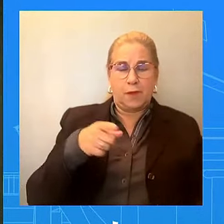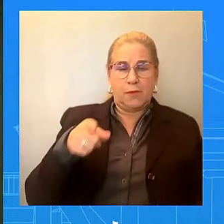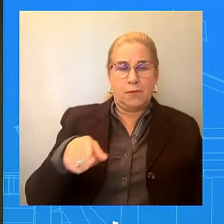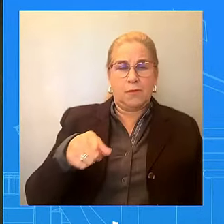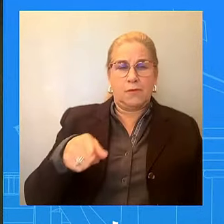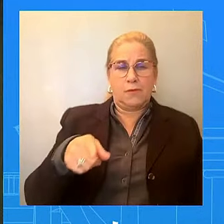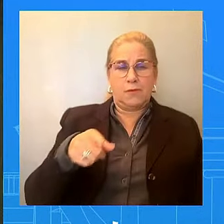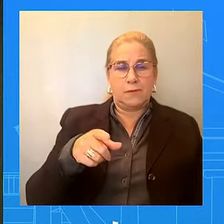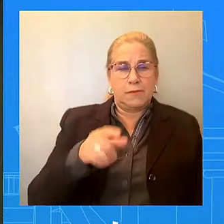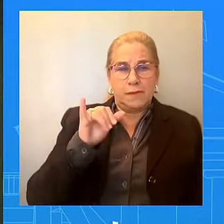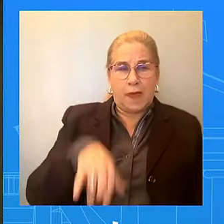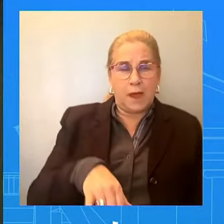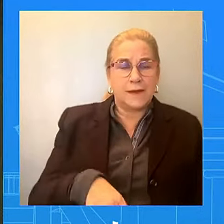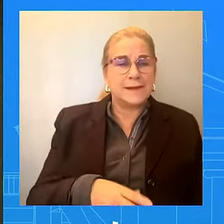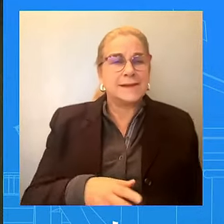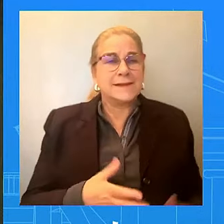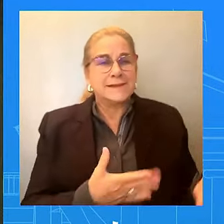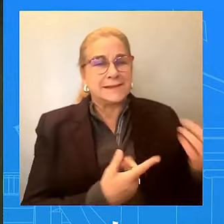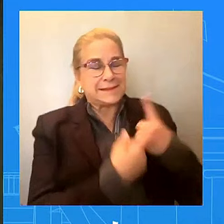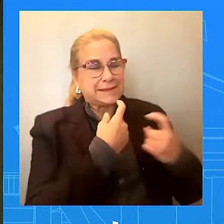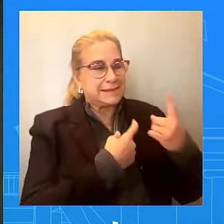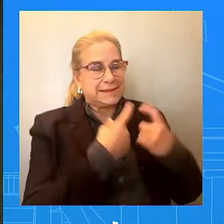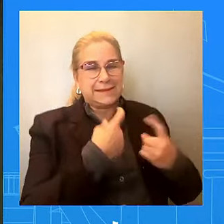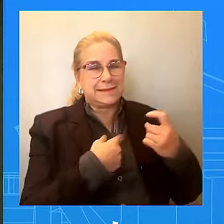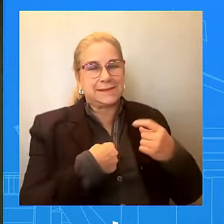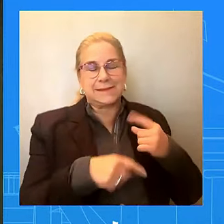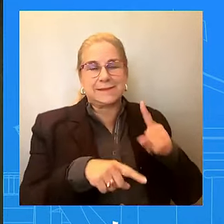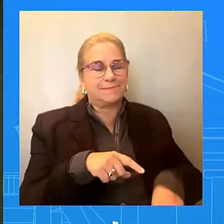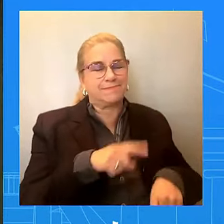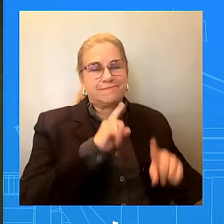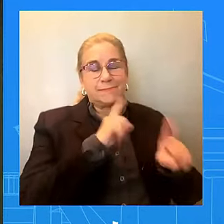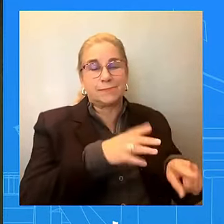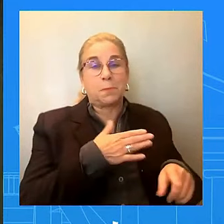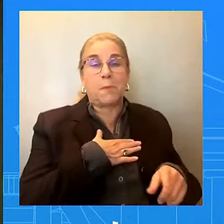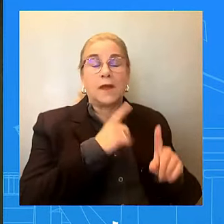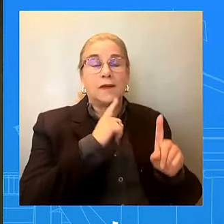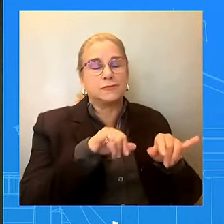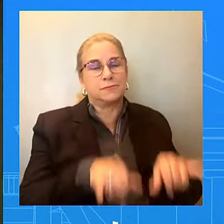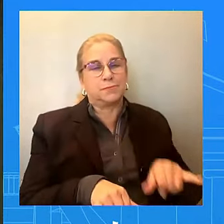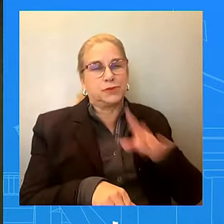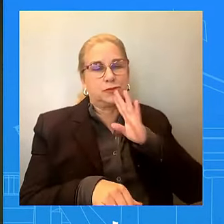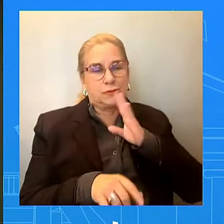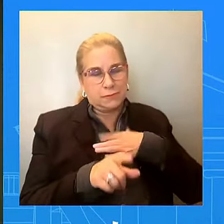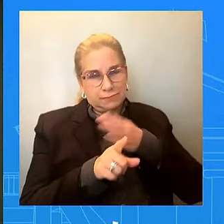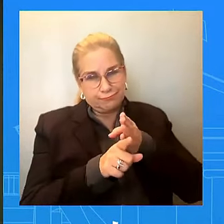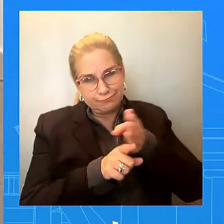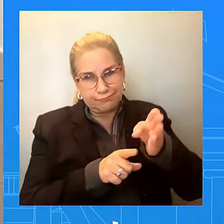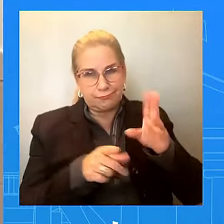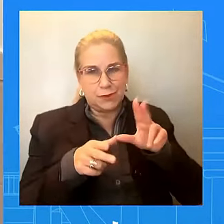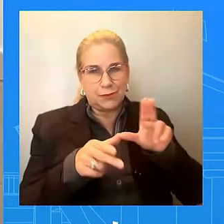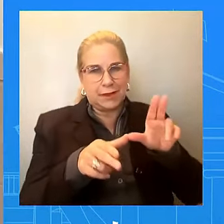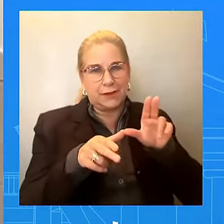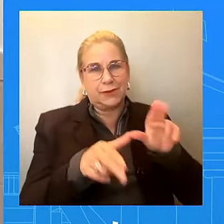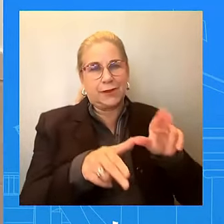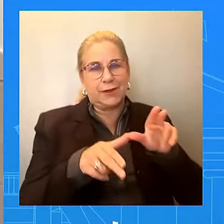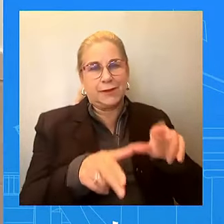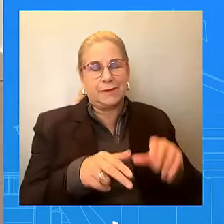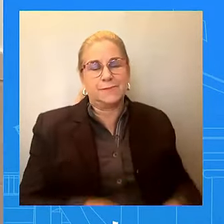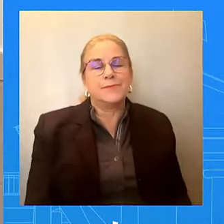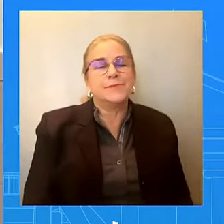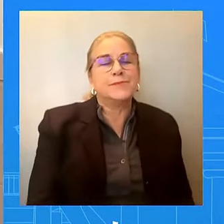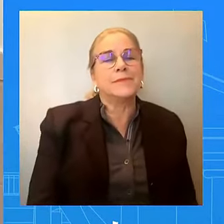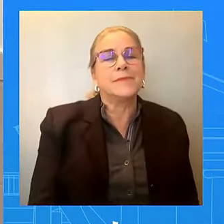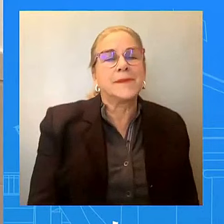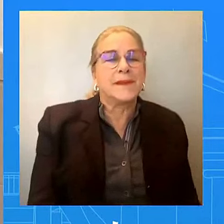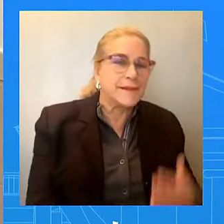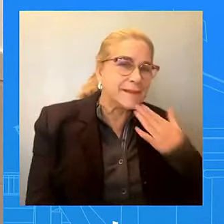answers. All right, we're going to go. Go ahead, Gabe. Mr. Secretary, thank you. Gabe Gutierrez here with NBC. I want to go back